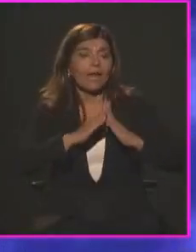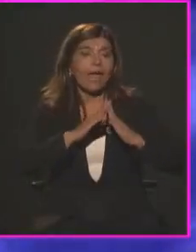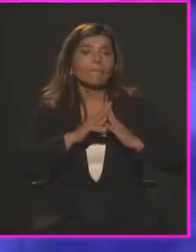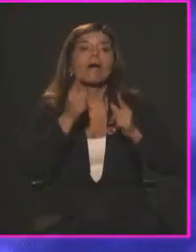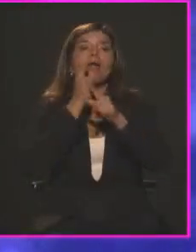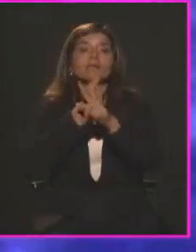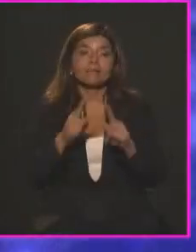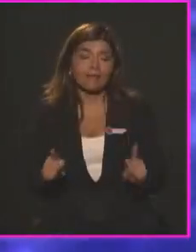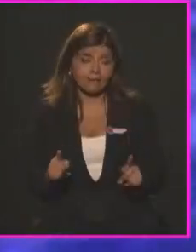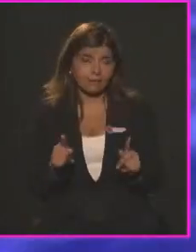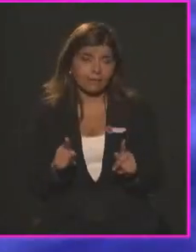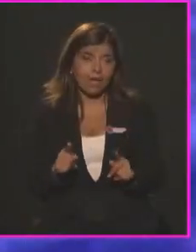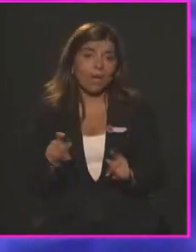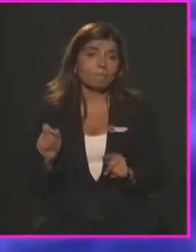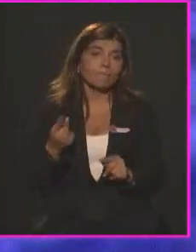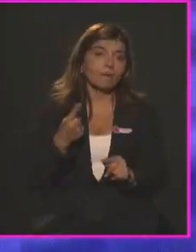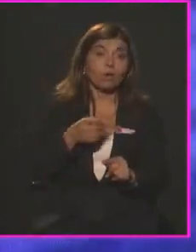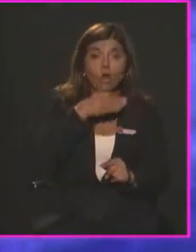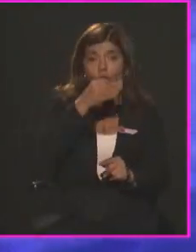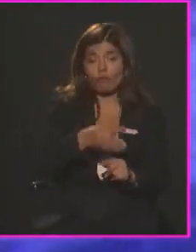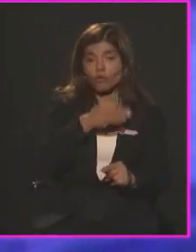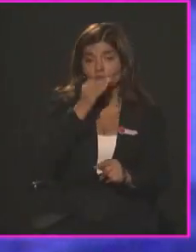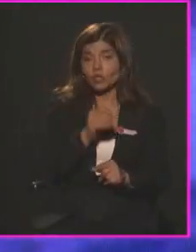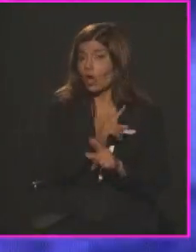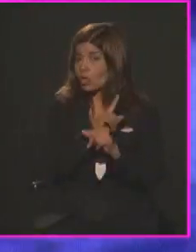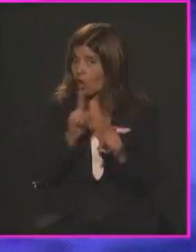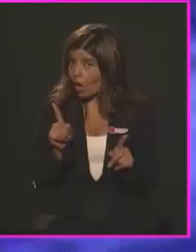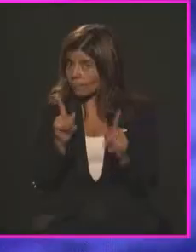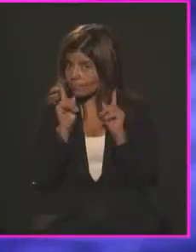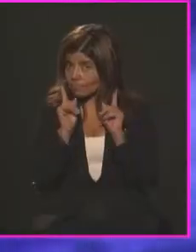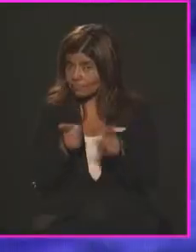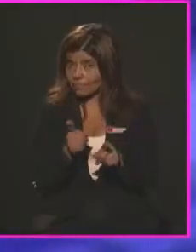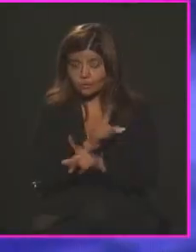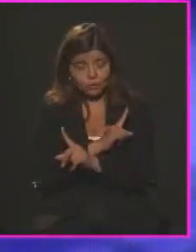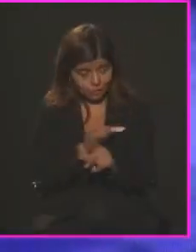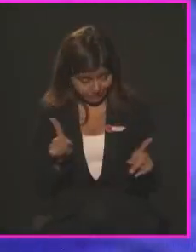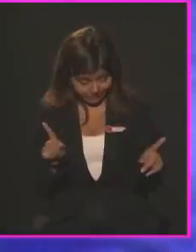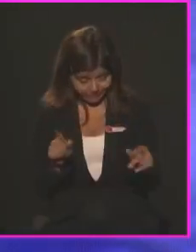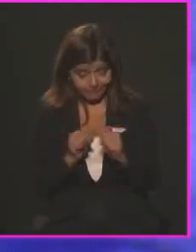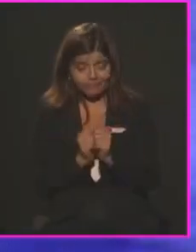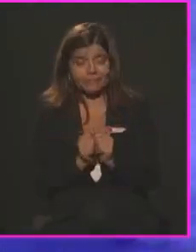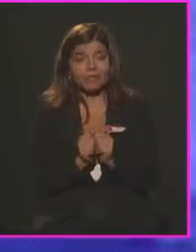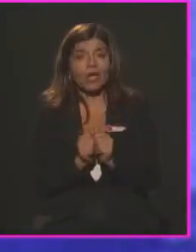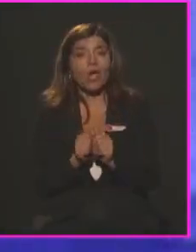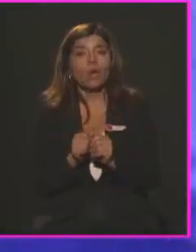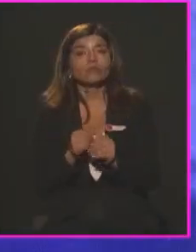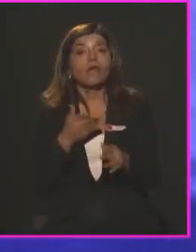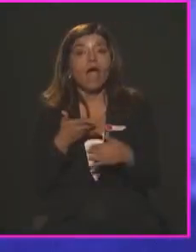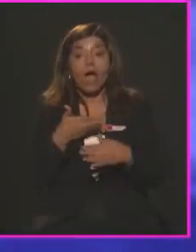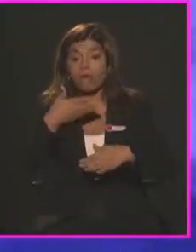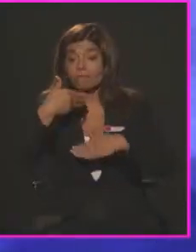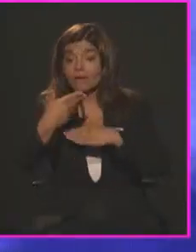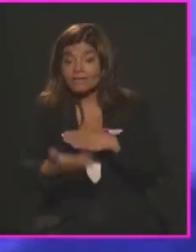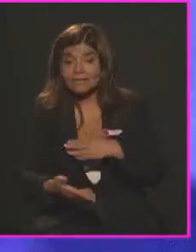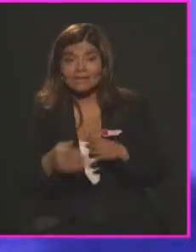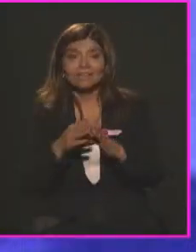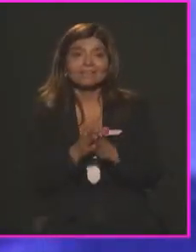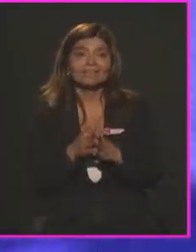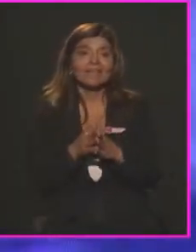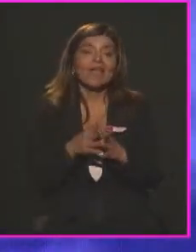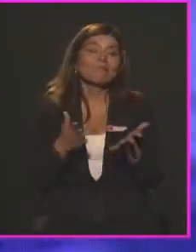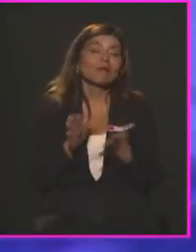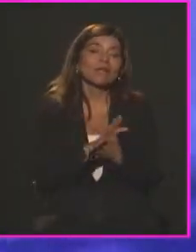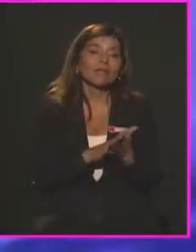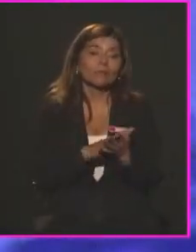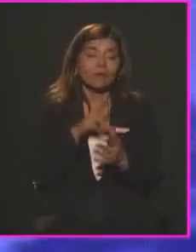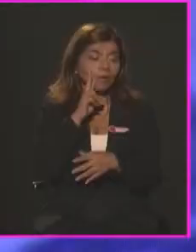what not to do. So you are going to go out into the world now, and you are going to see food being wasted